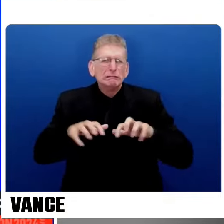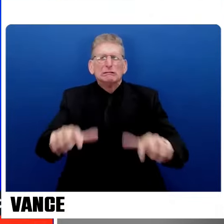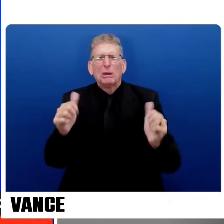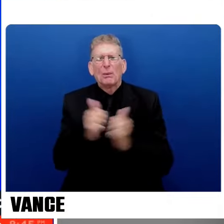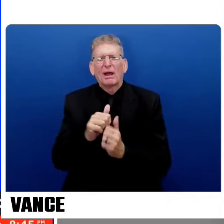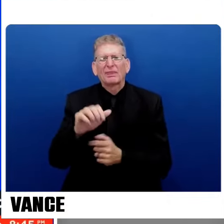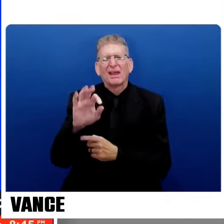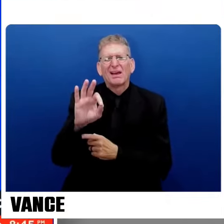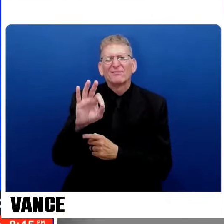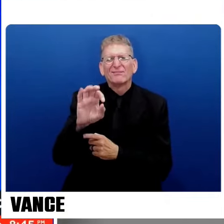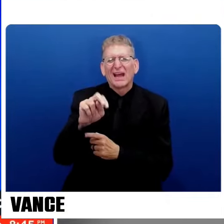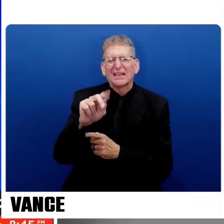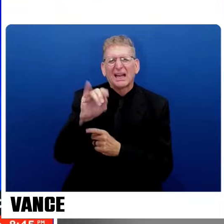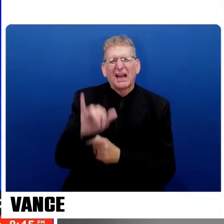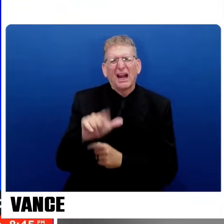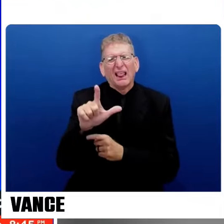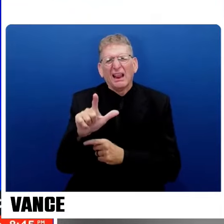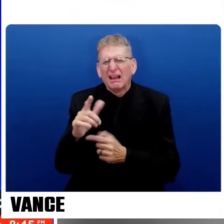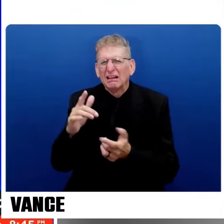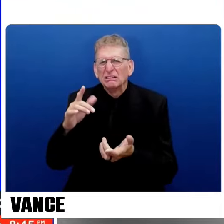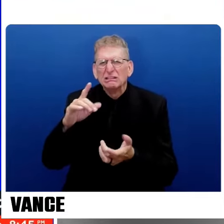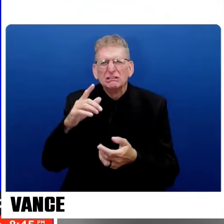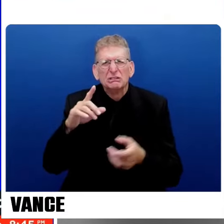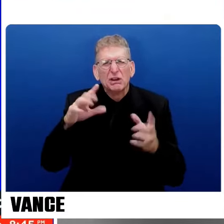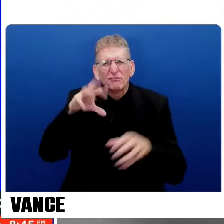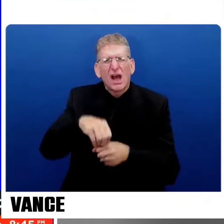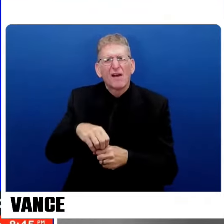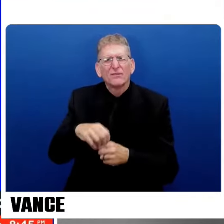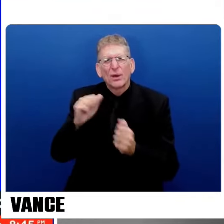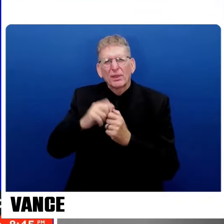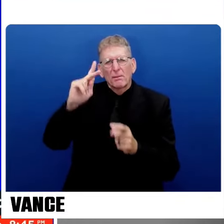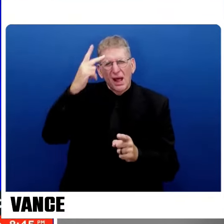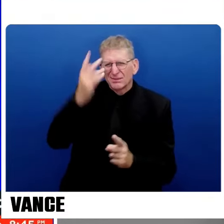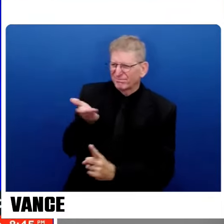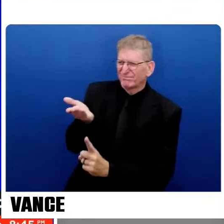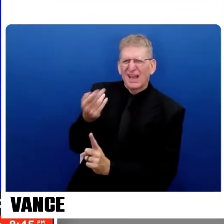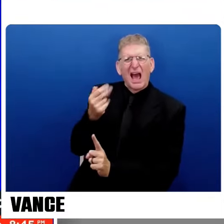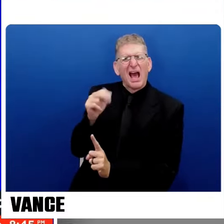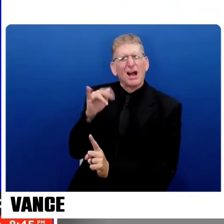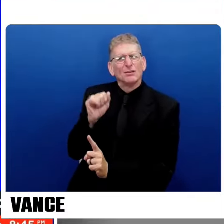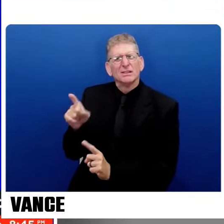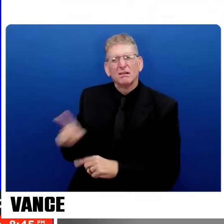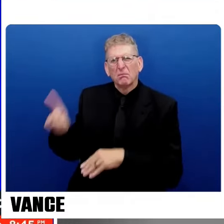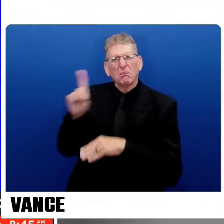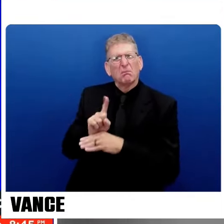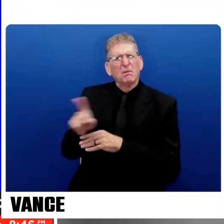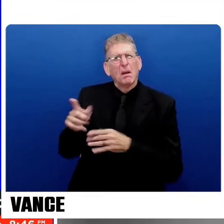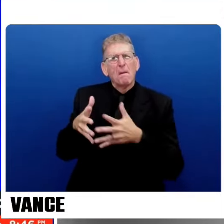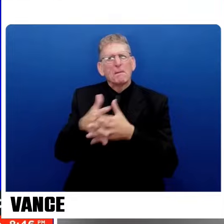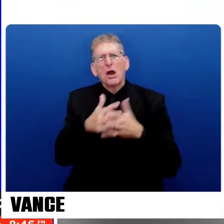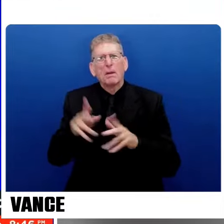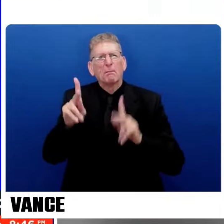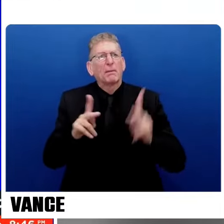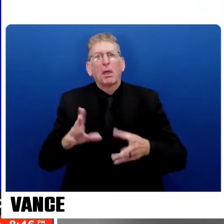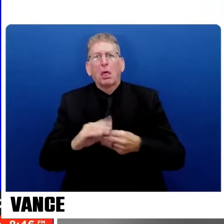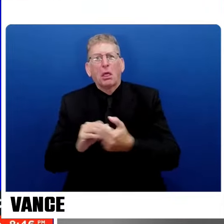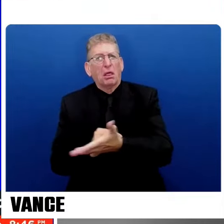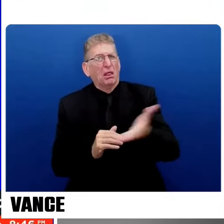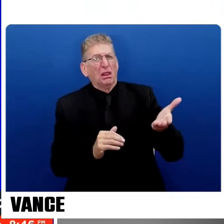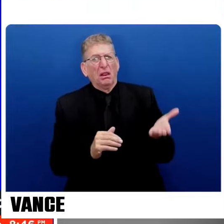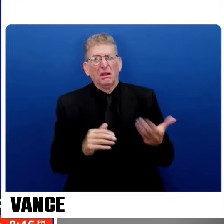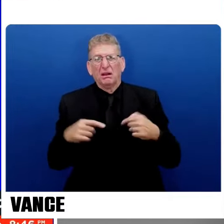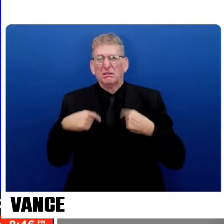enough to do what Kamala Harris does when she stands before the American people and says that on day one, she's going to work on all these challenges I